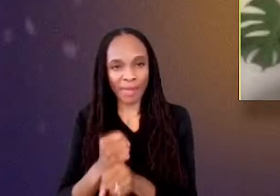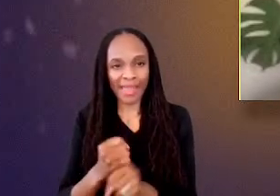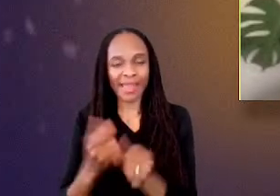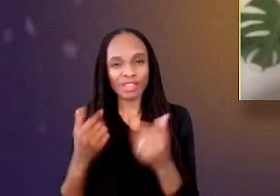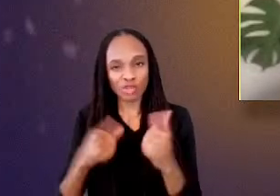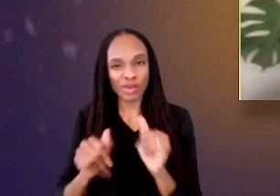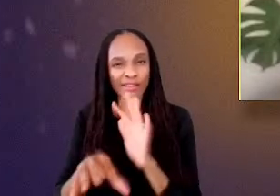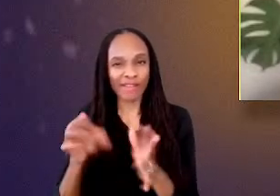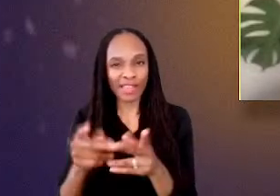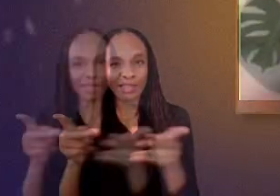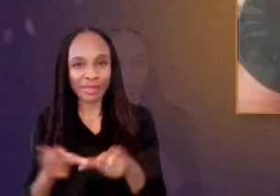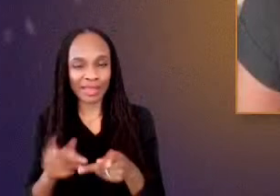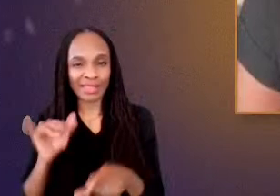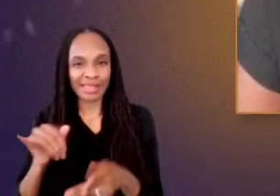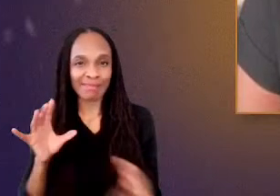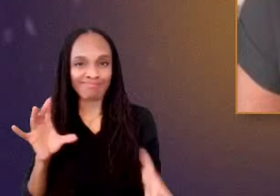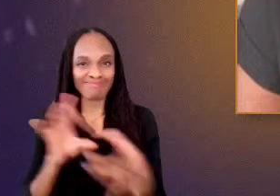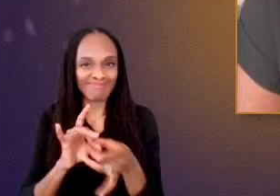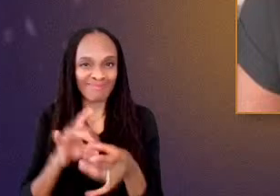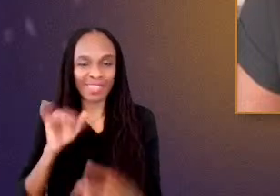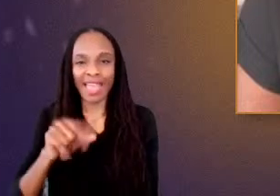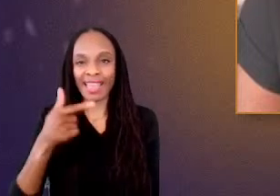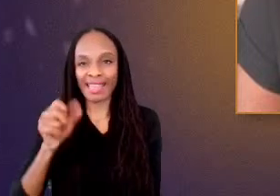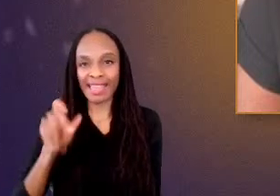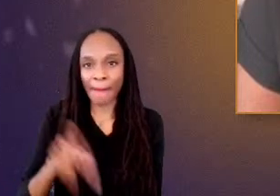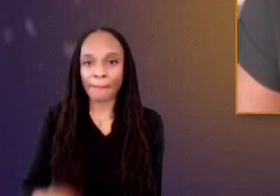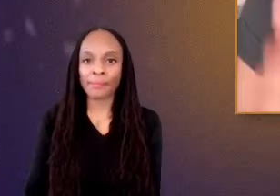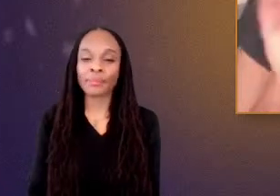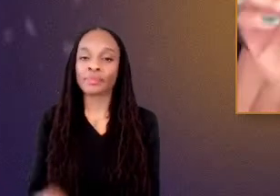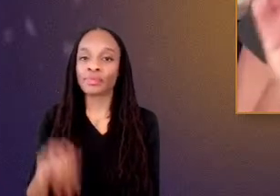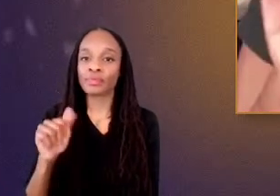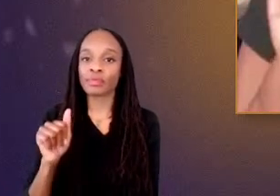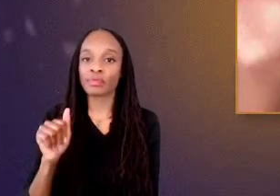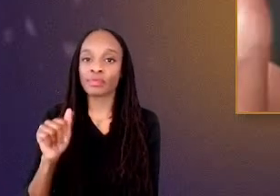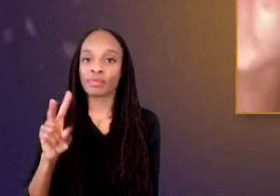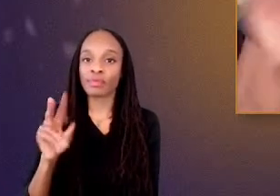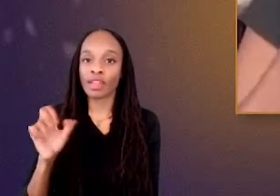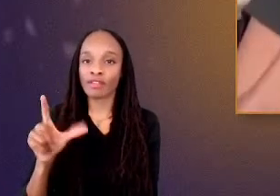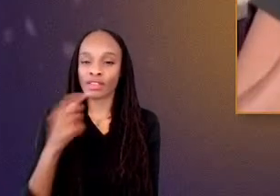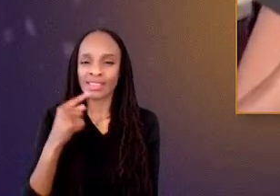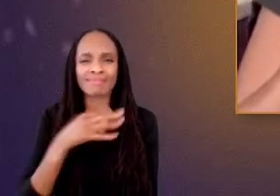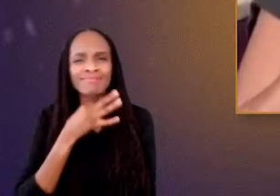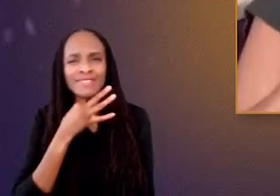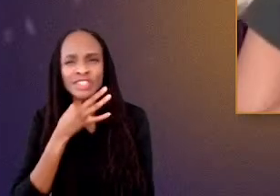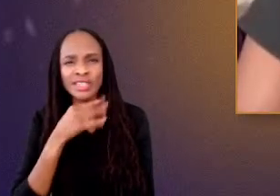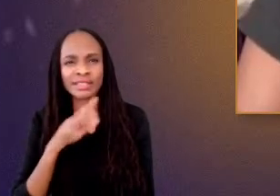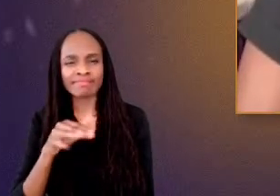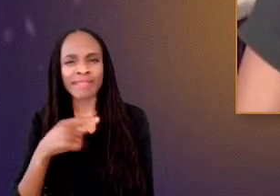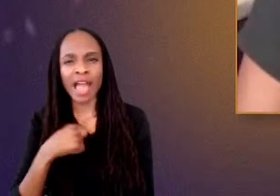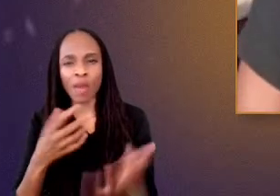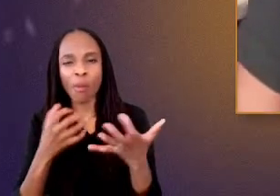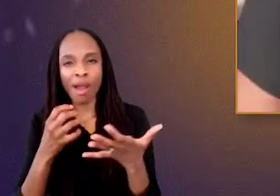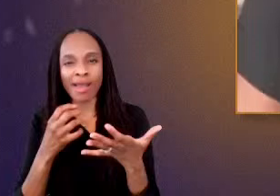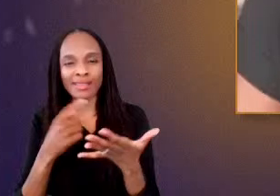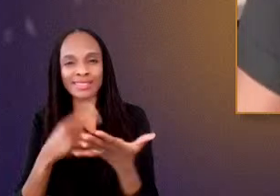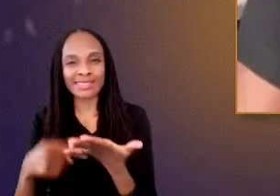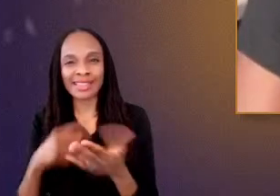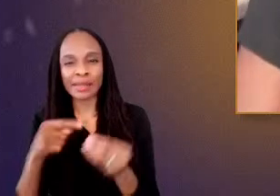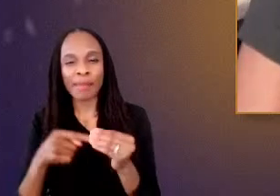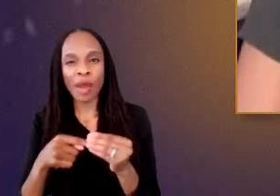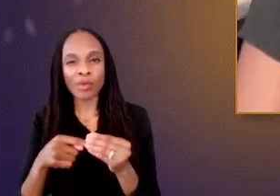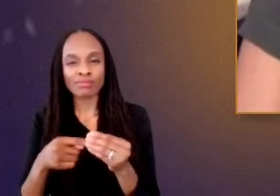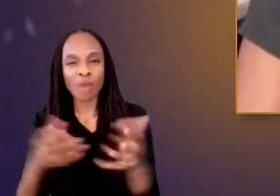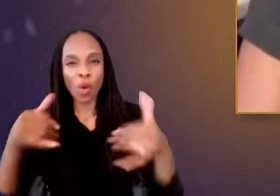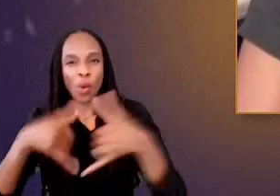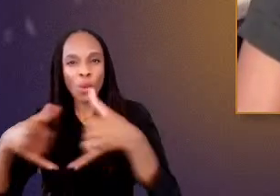that gap. Just curious, just real quick, because I do want to talk about awards a little bit, but